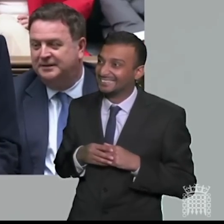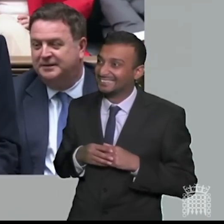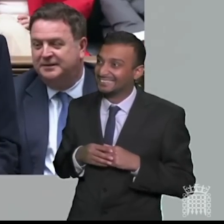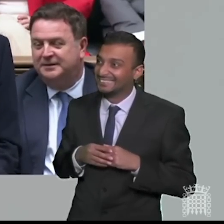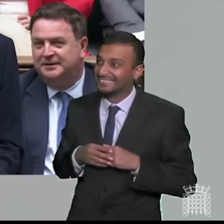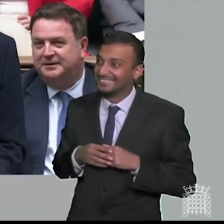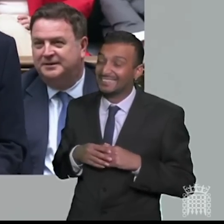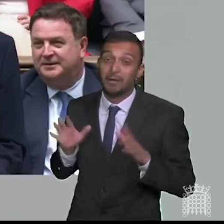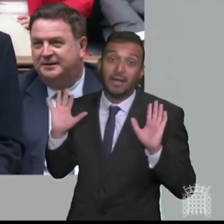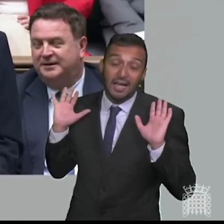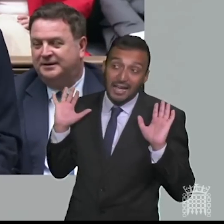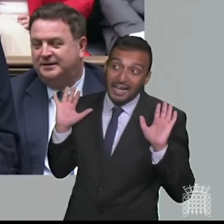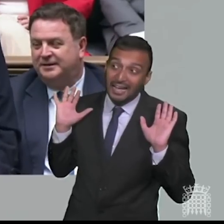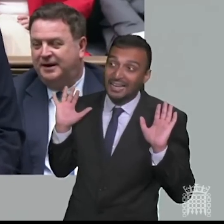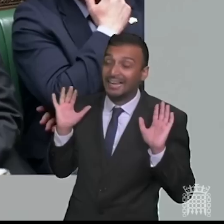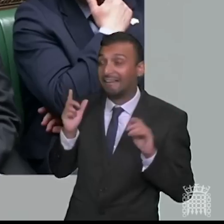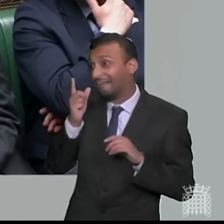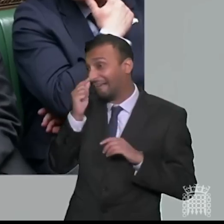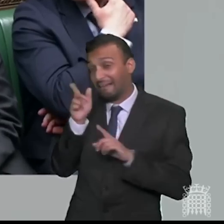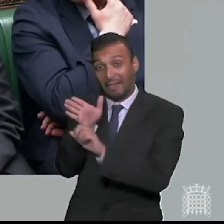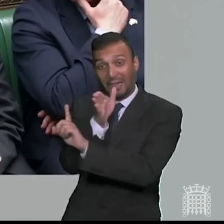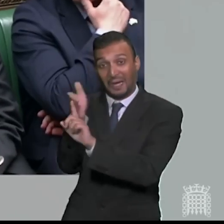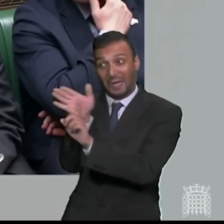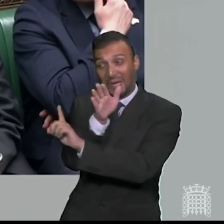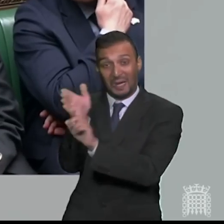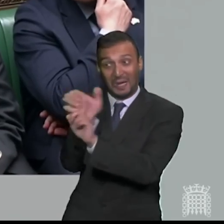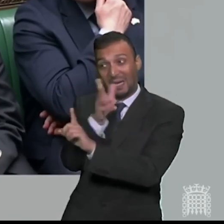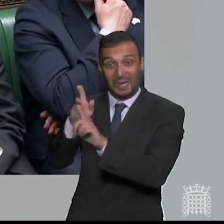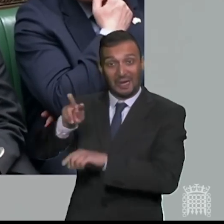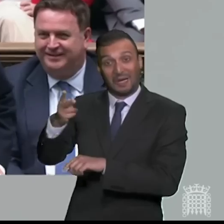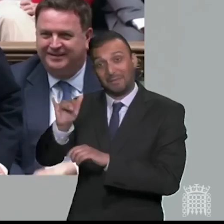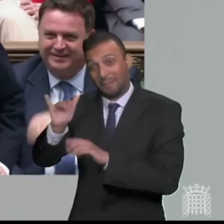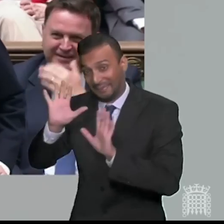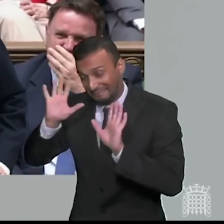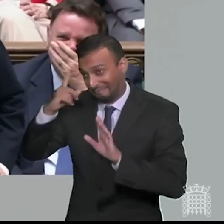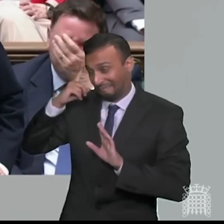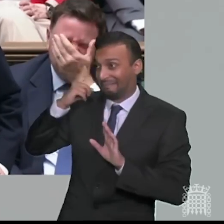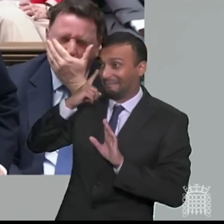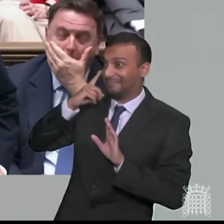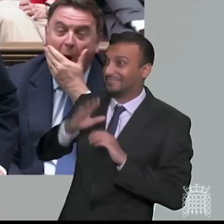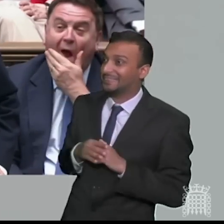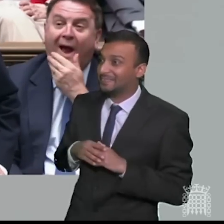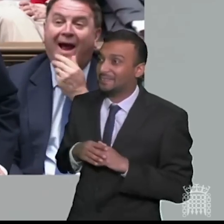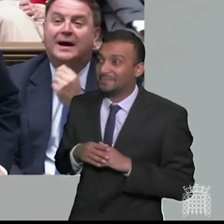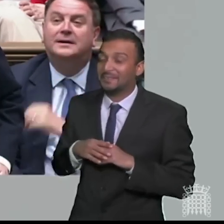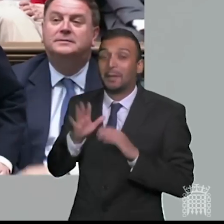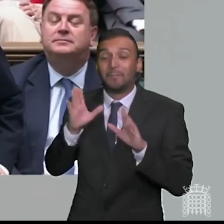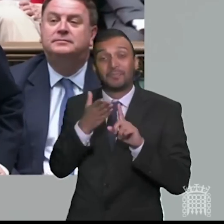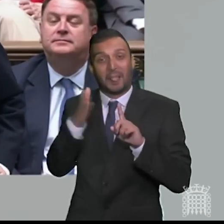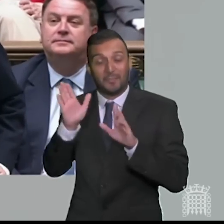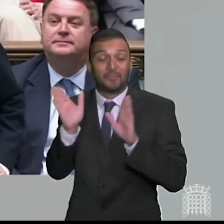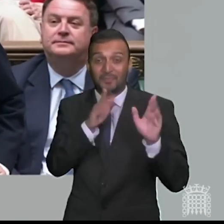There's always time for a Damascus conversion, Mr Speaker. But when it comes to the NHS, I will